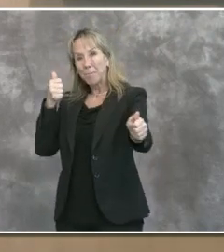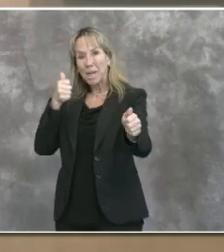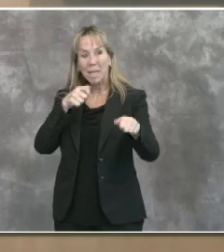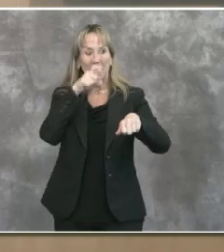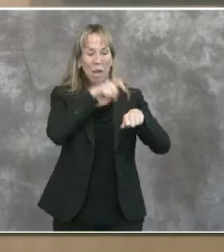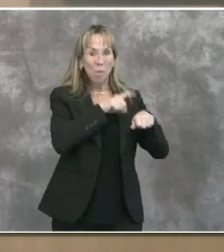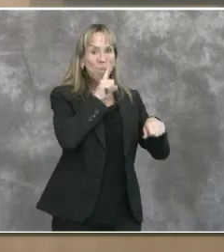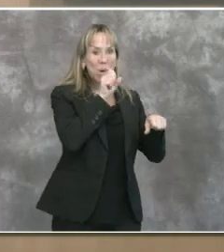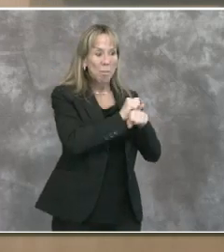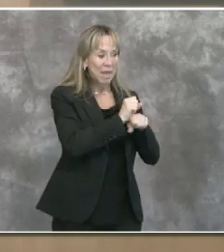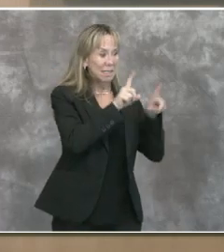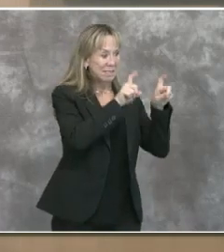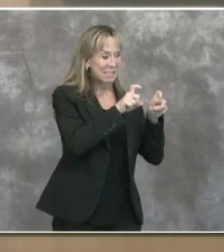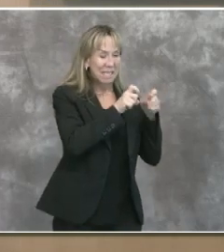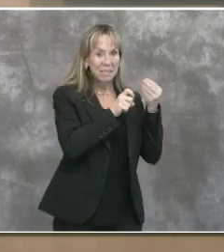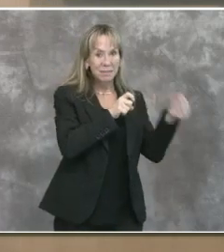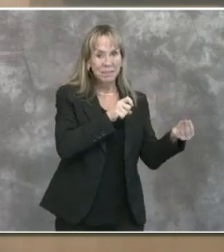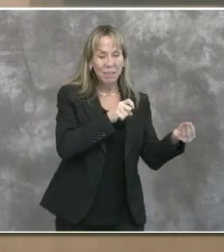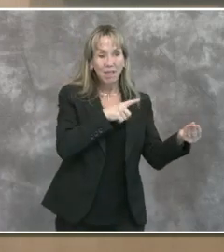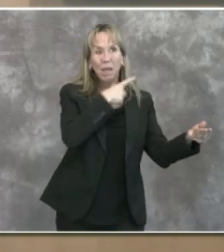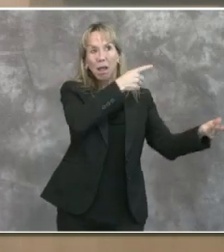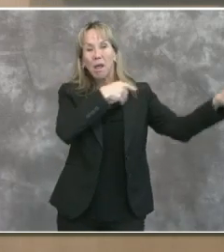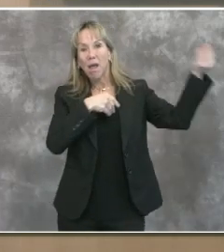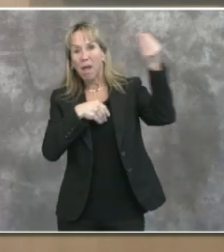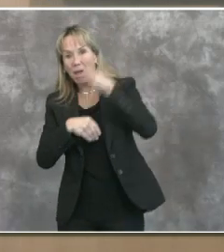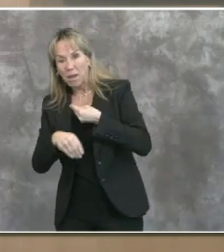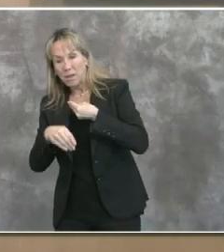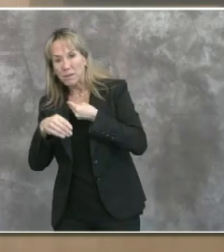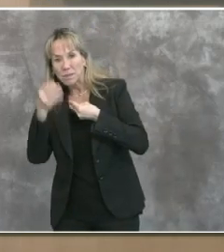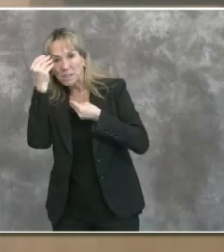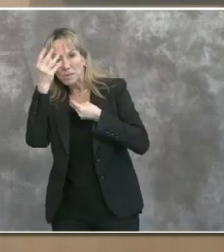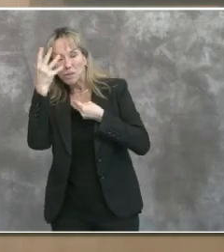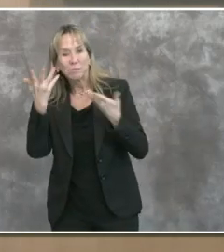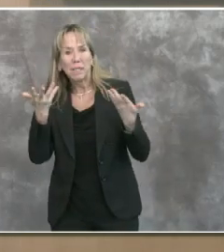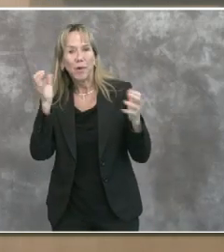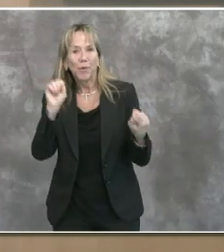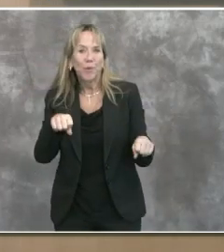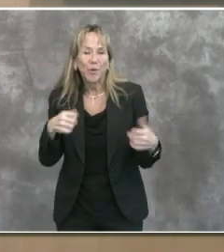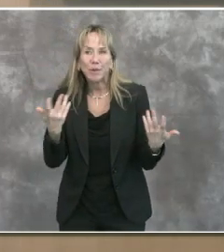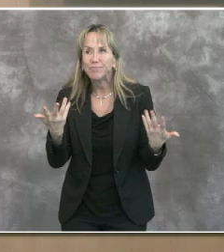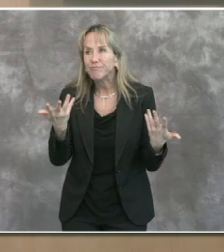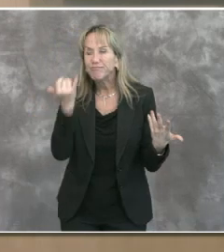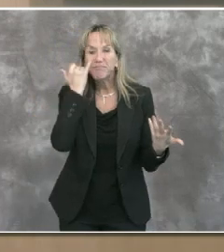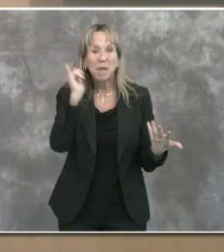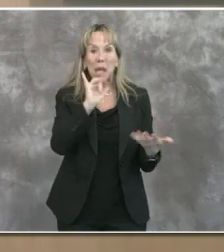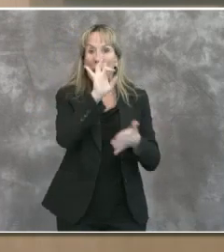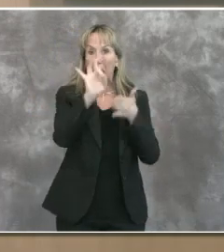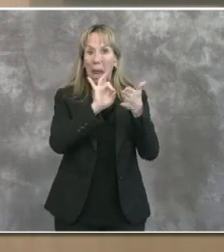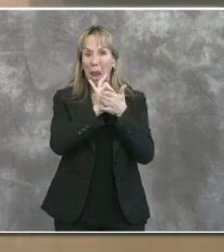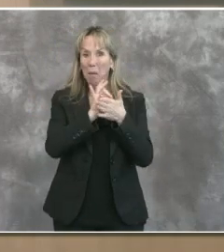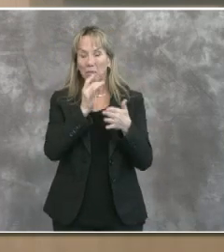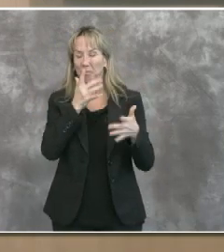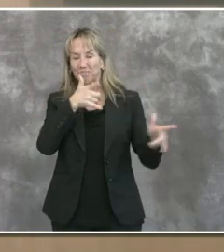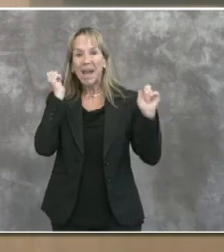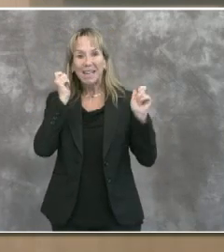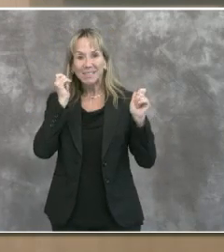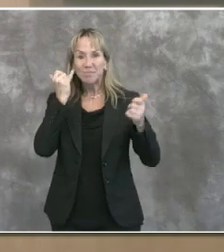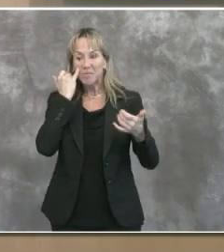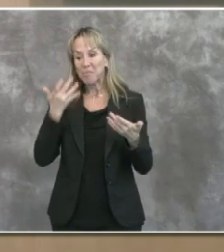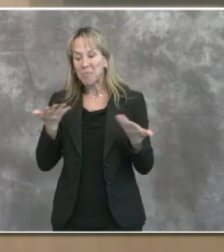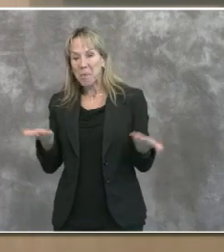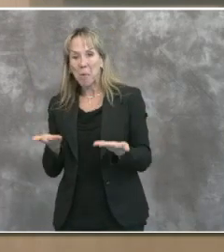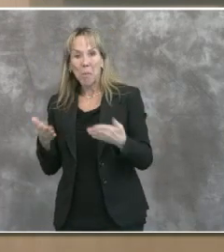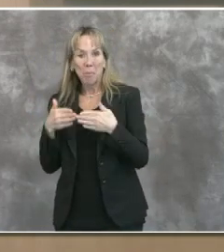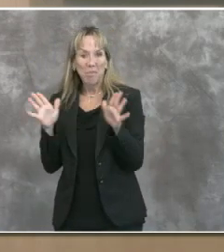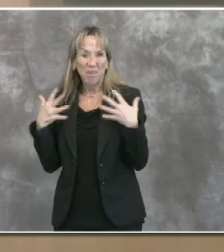performed and the time the test was reported to us. It can be as short as 8 hours if it's done in our public health lab because we get